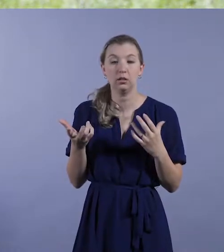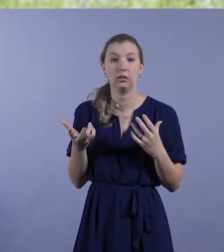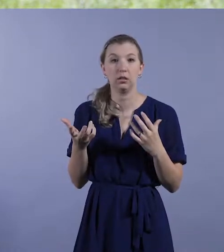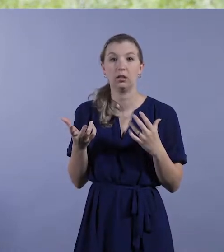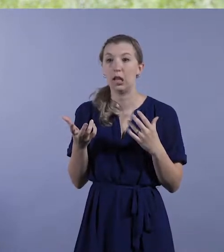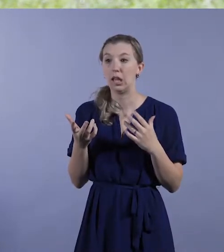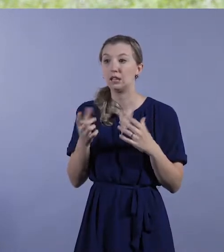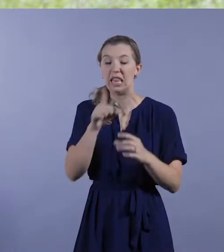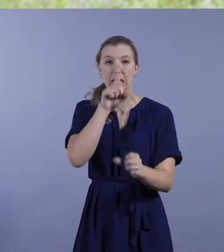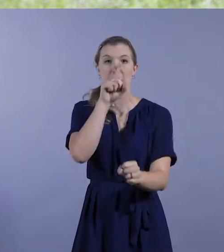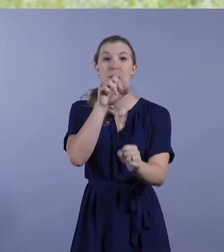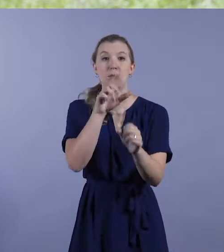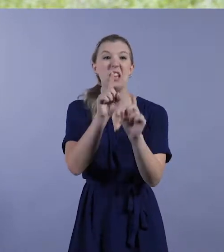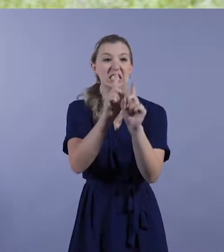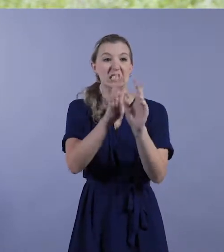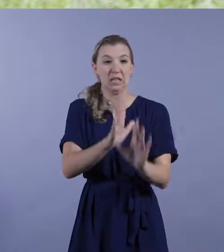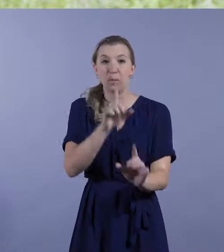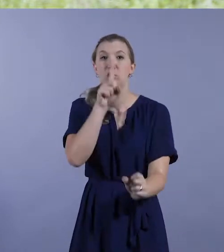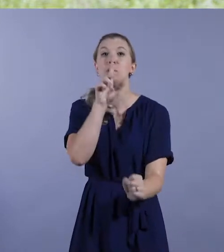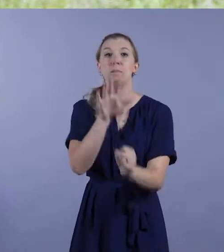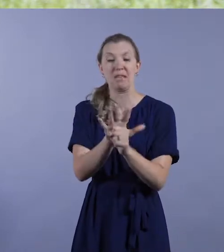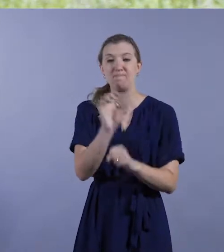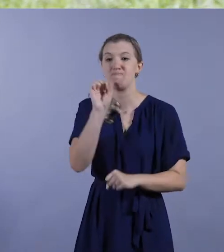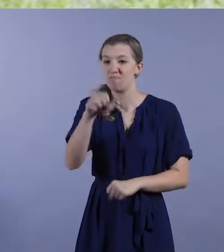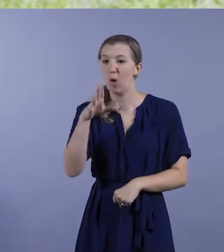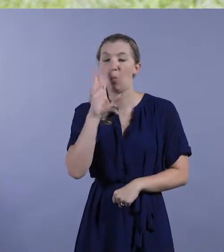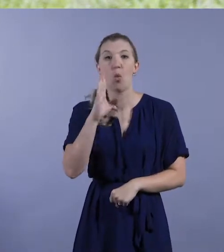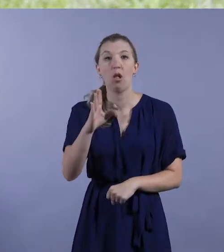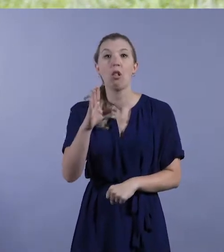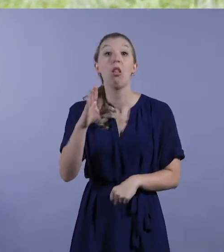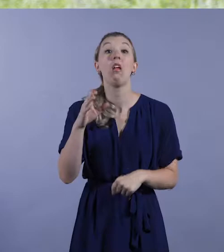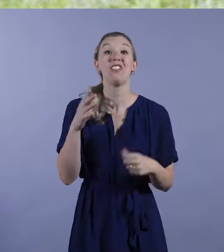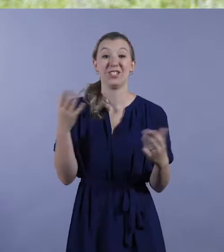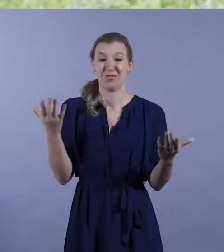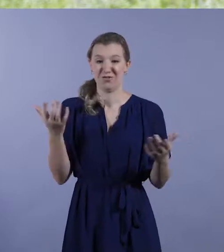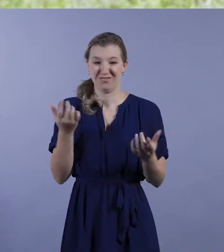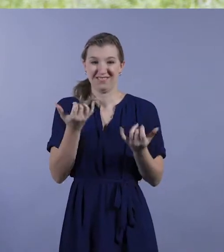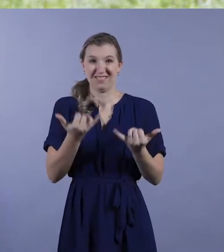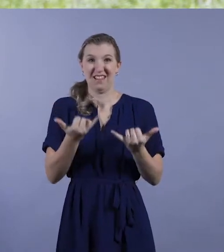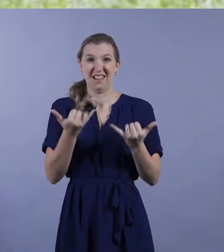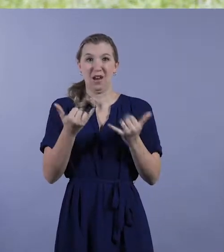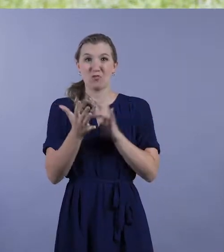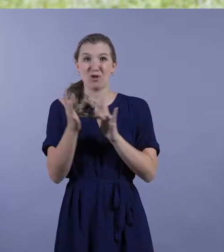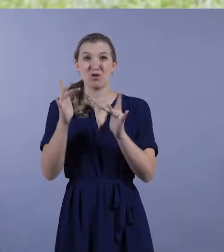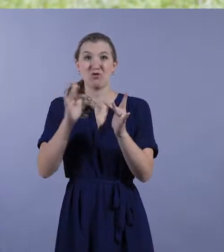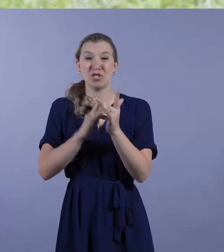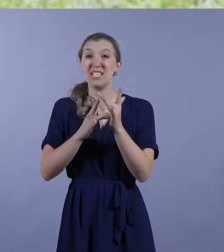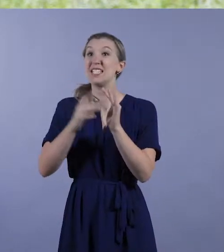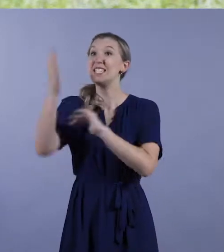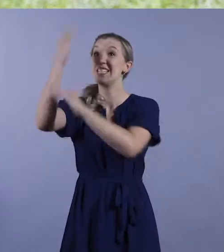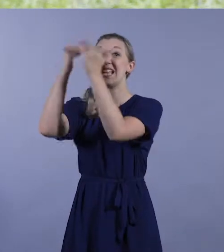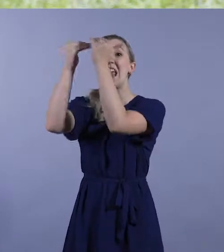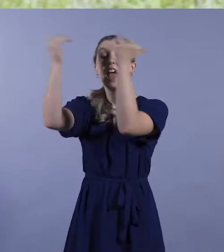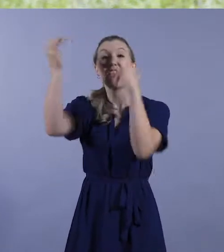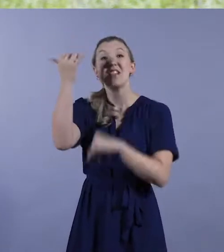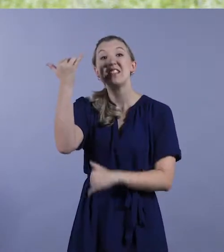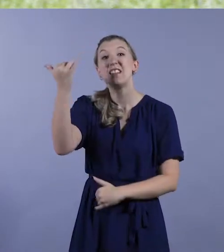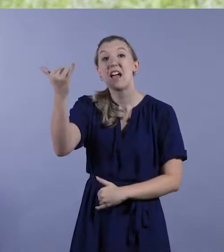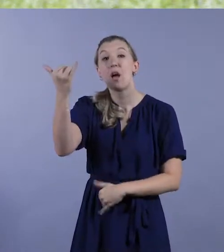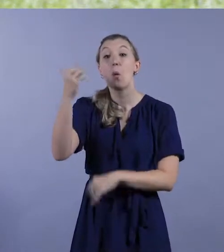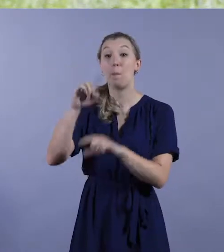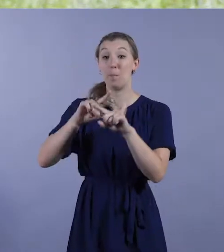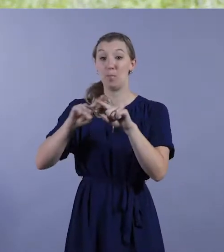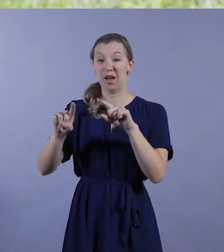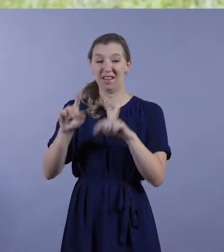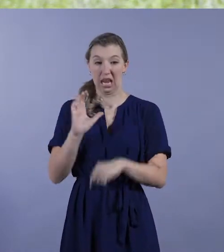They committed themselves to it. And here we are. Jesus has ascended into heaven. But these have been our